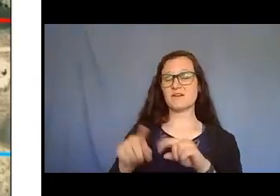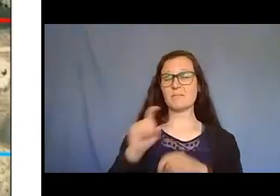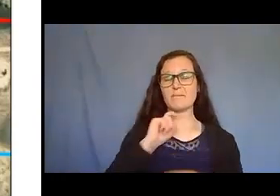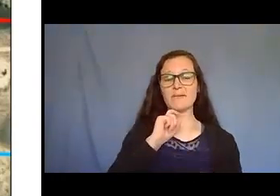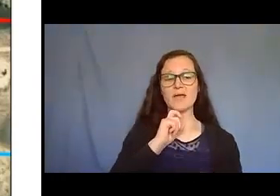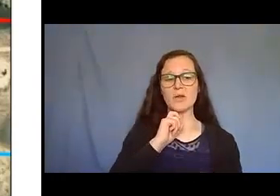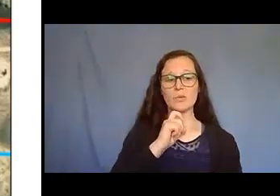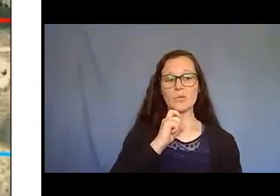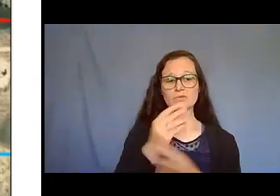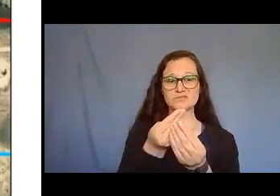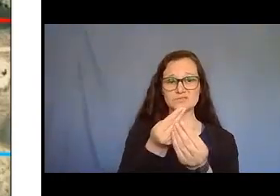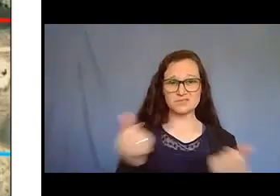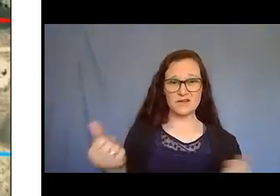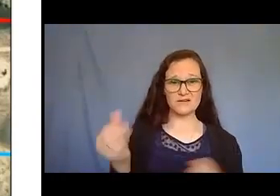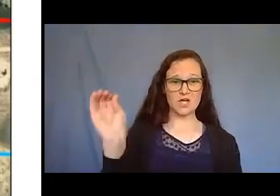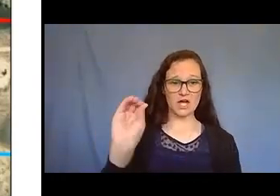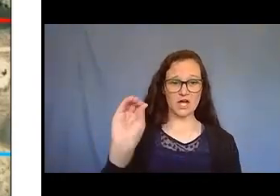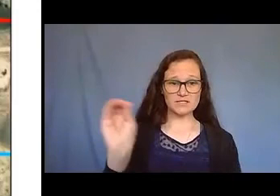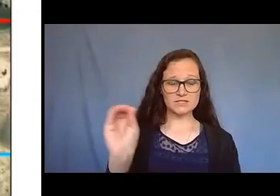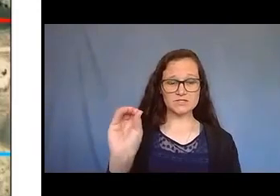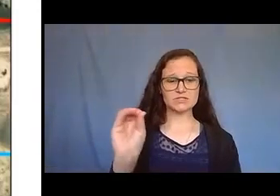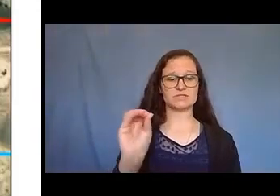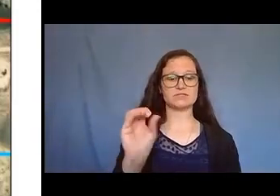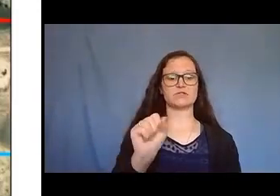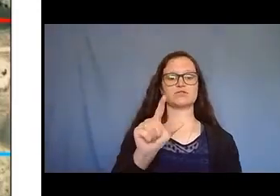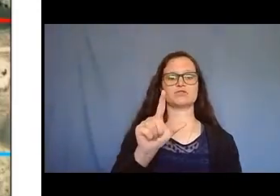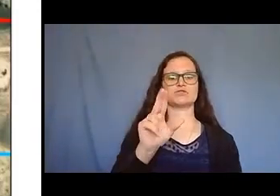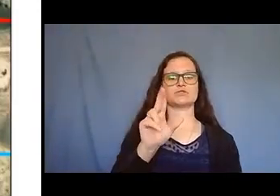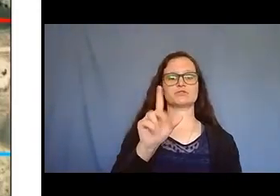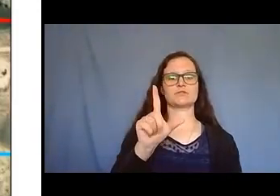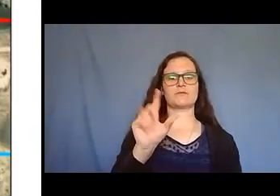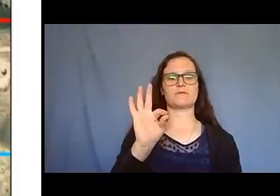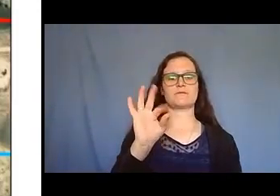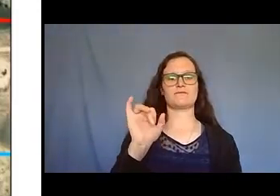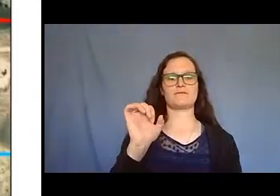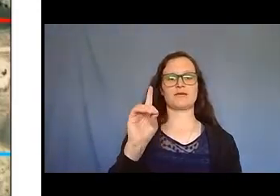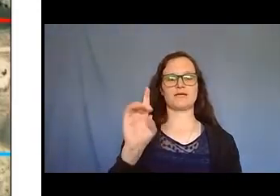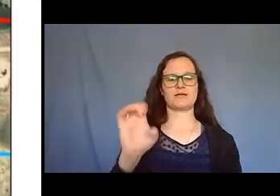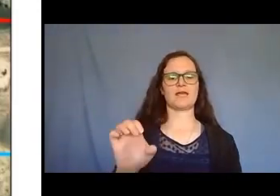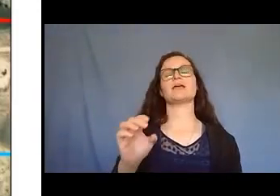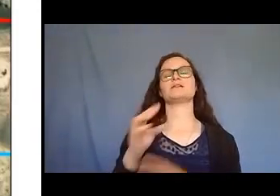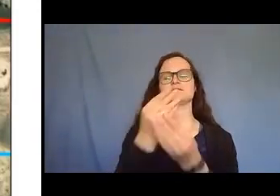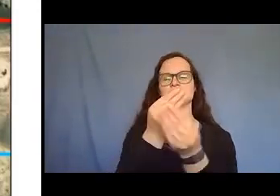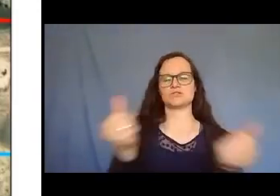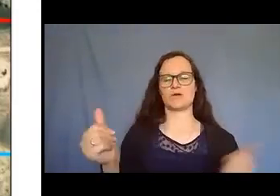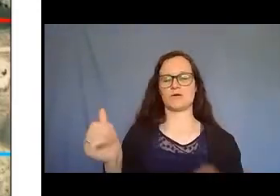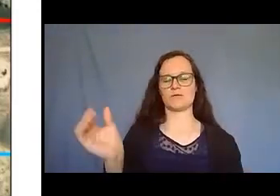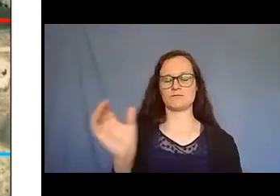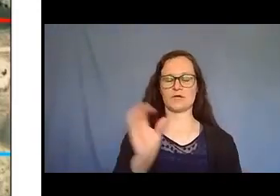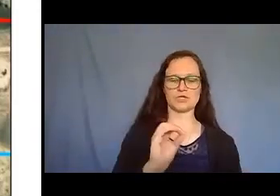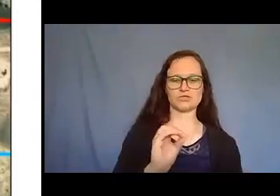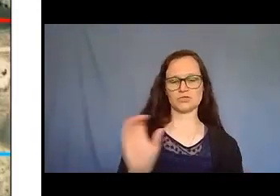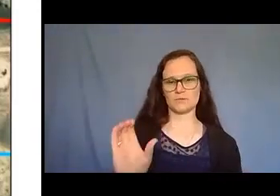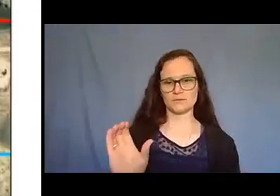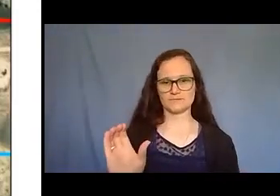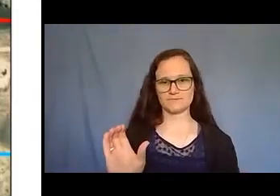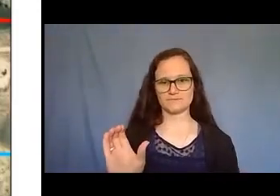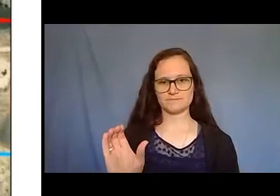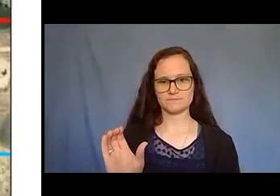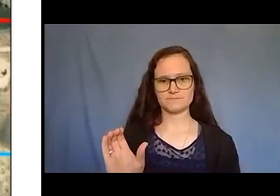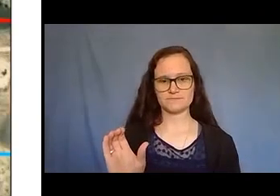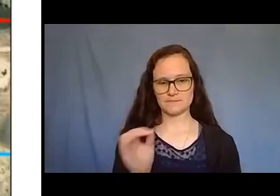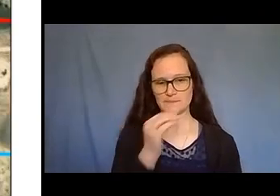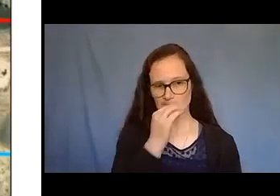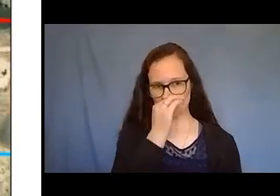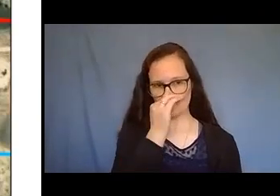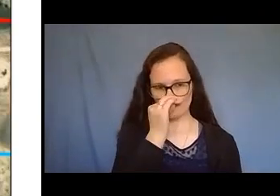oxygen, sulfide, and dissolved organic carbon. So these analytes should really help us better understand the redox chemistry at the